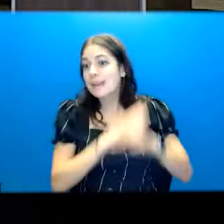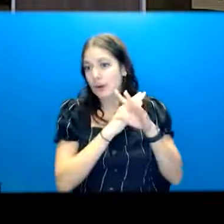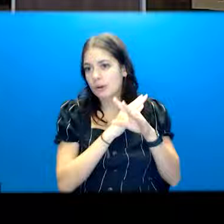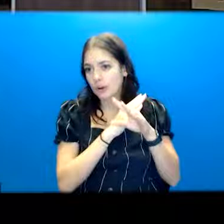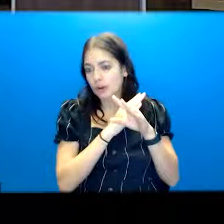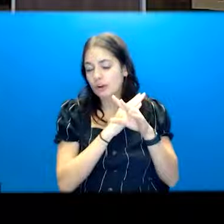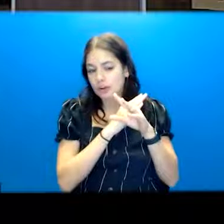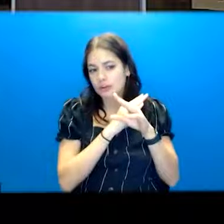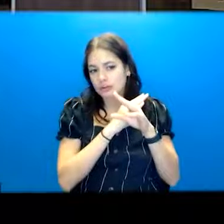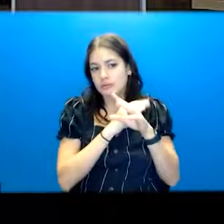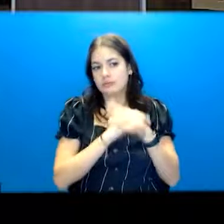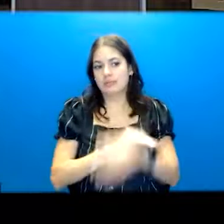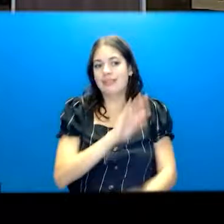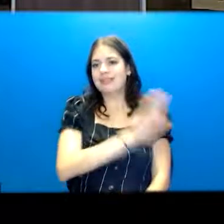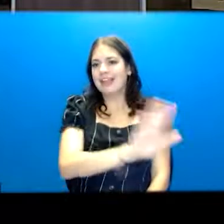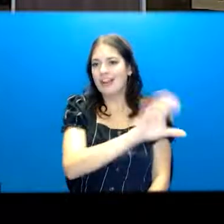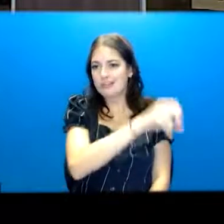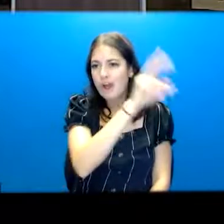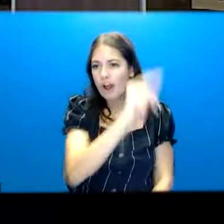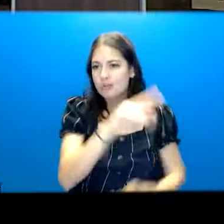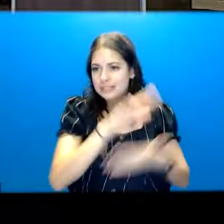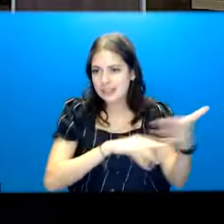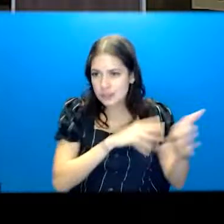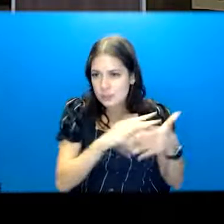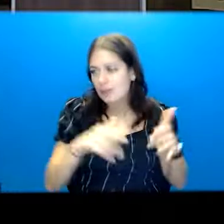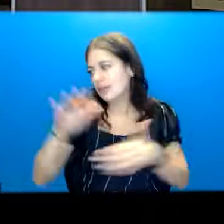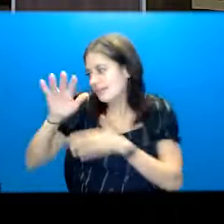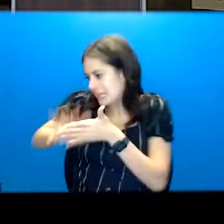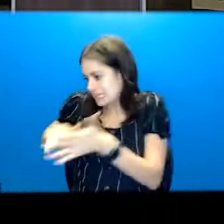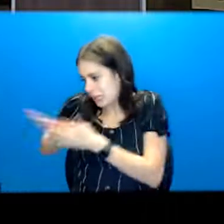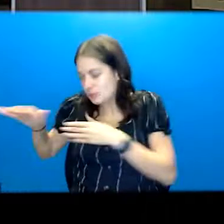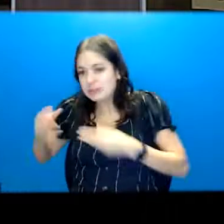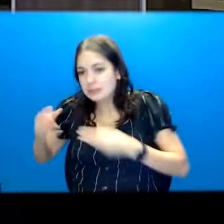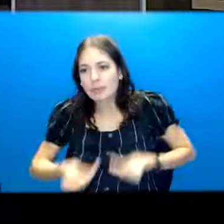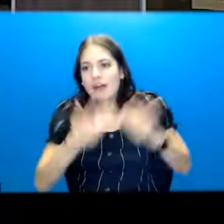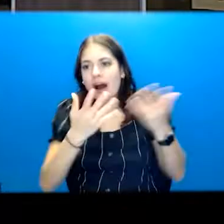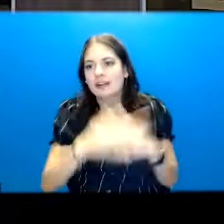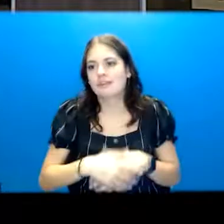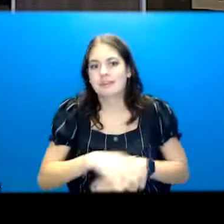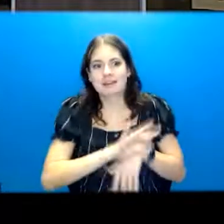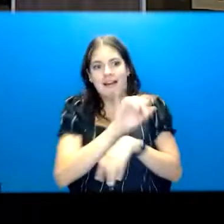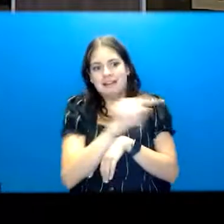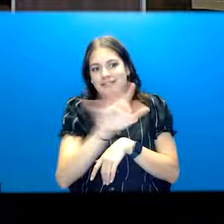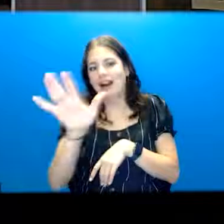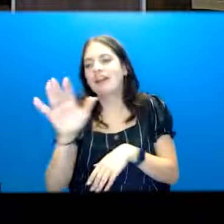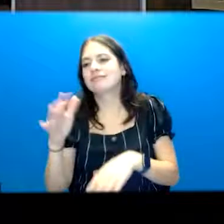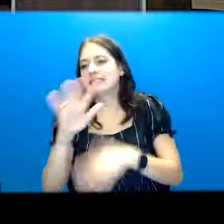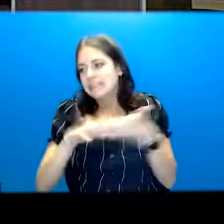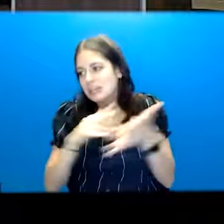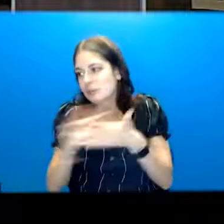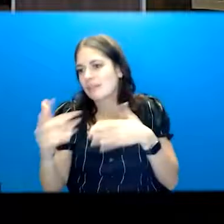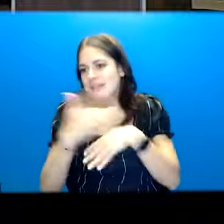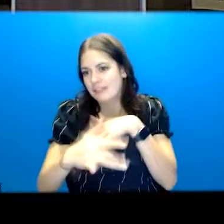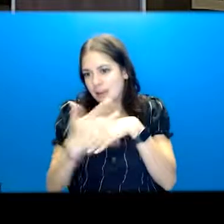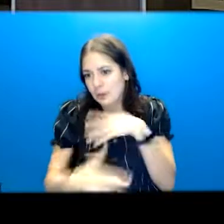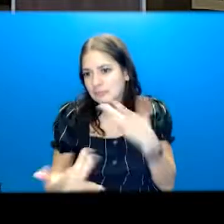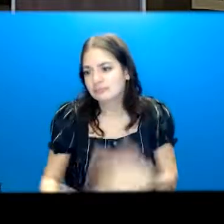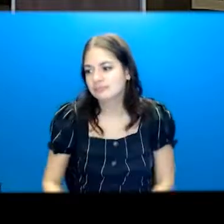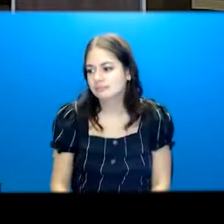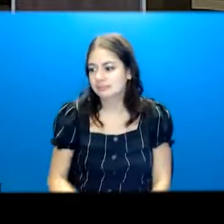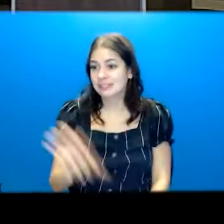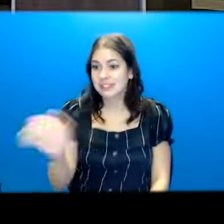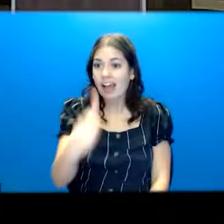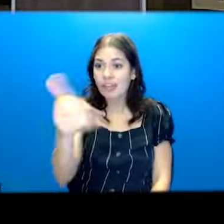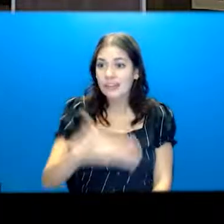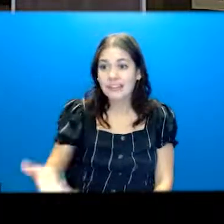between their own schedule and the schedule that is provided from this 9 to 5 schedule that is available. Other